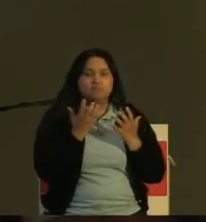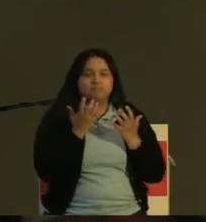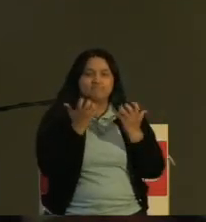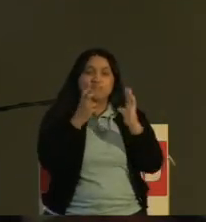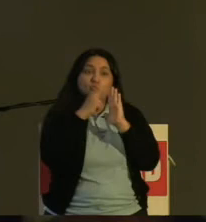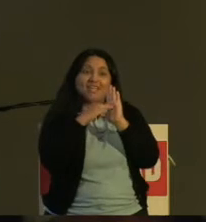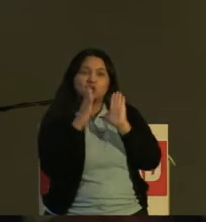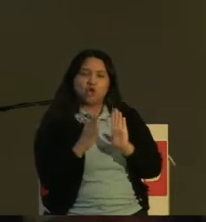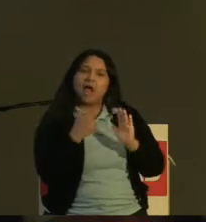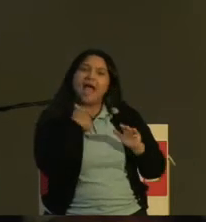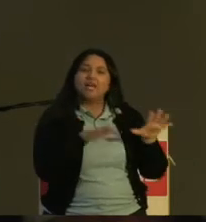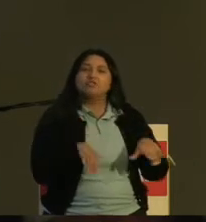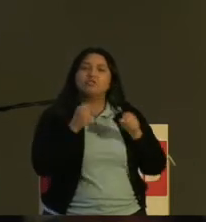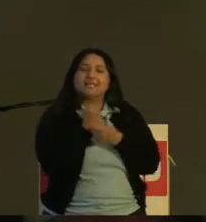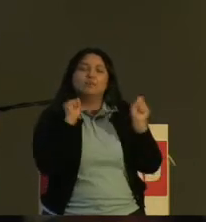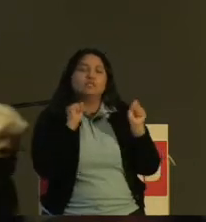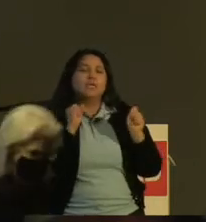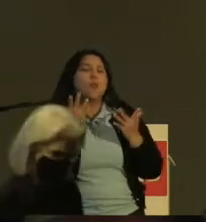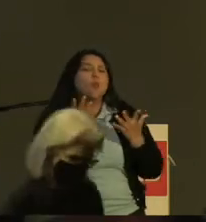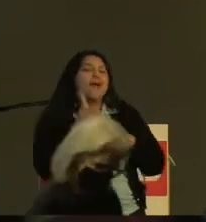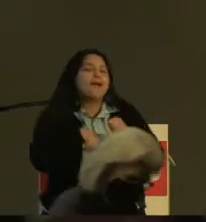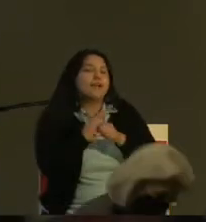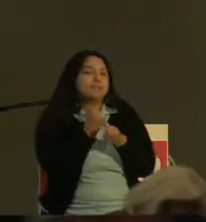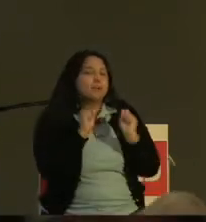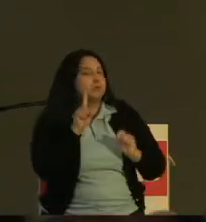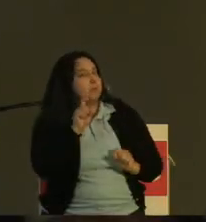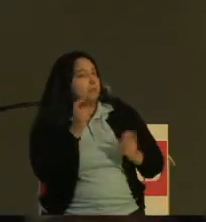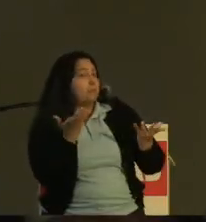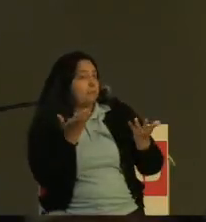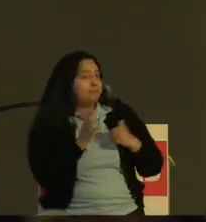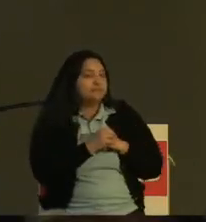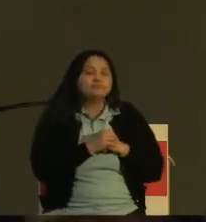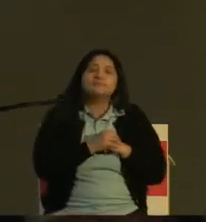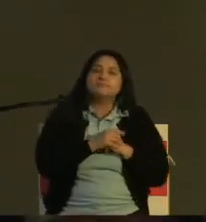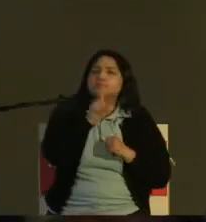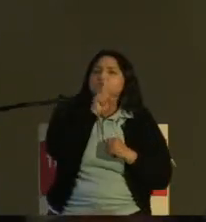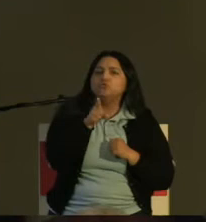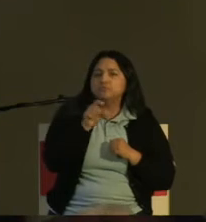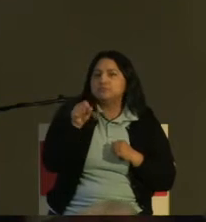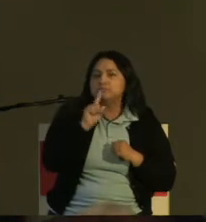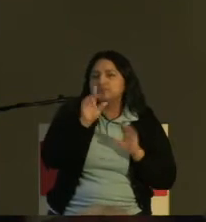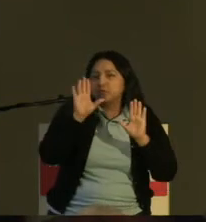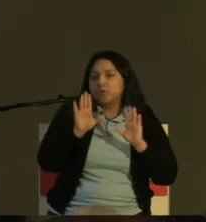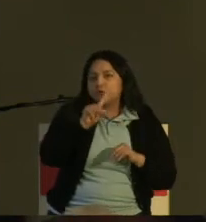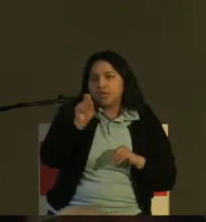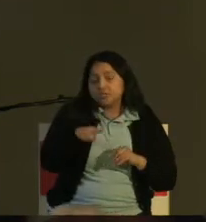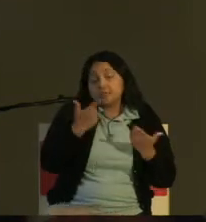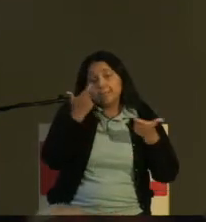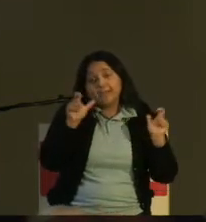of liberties you felt you needed to take. Sure, that's a great question and a really big